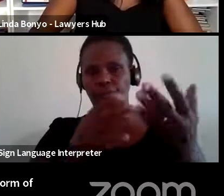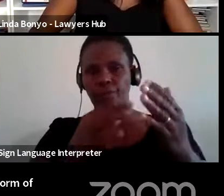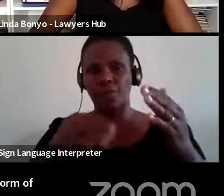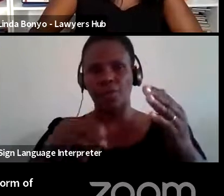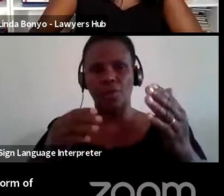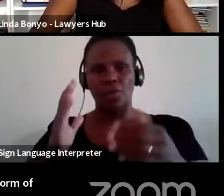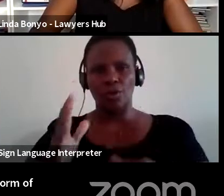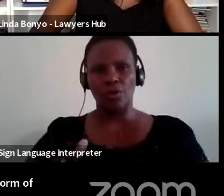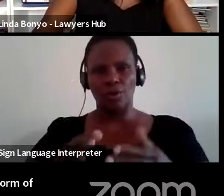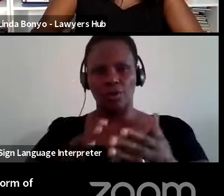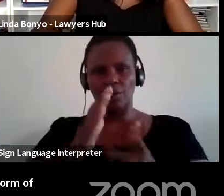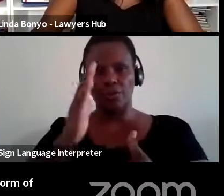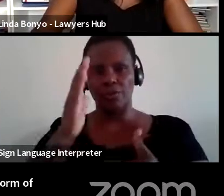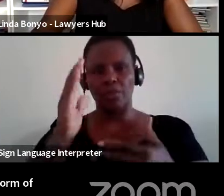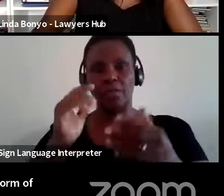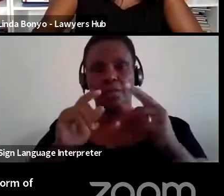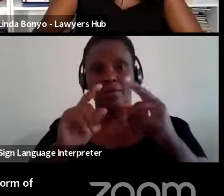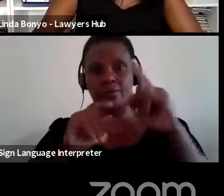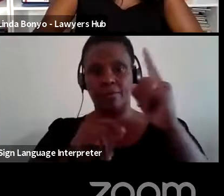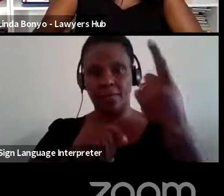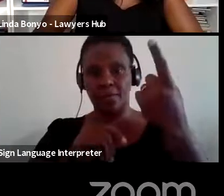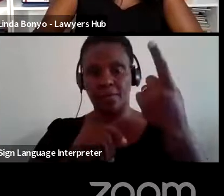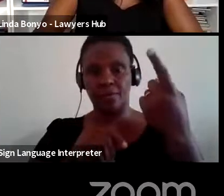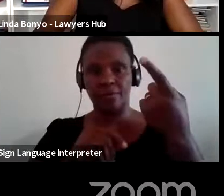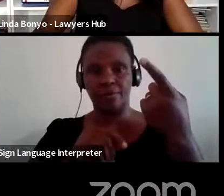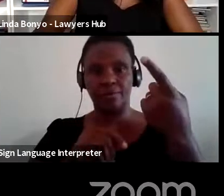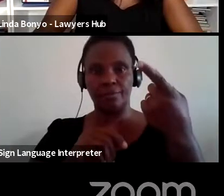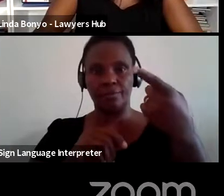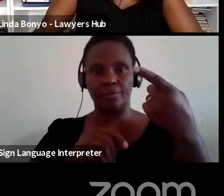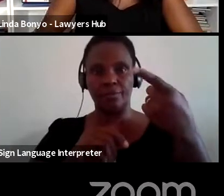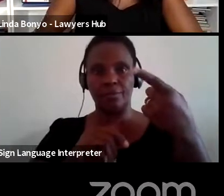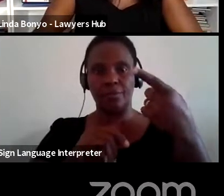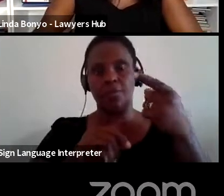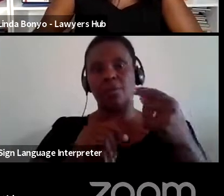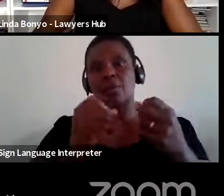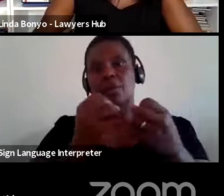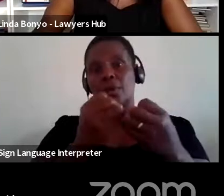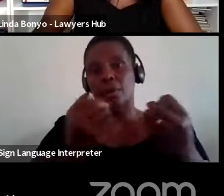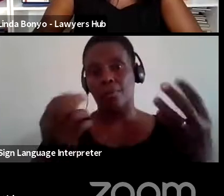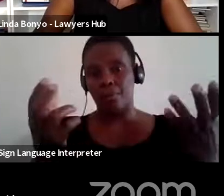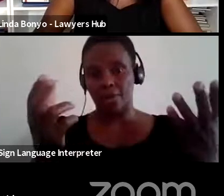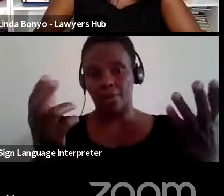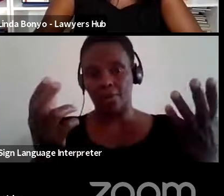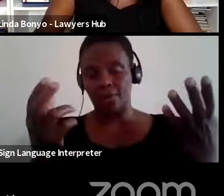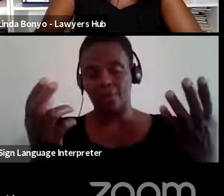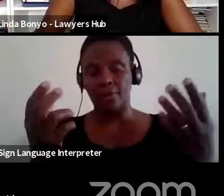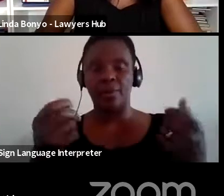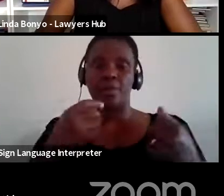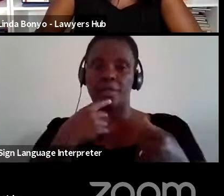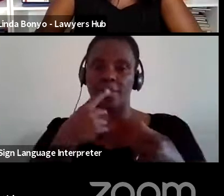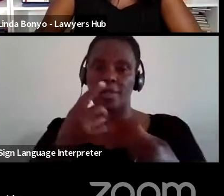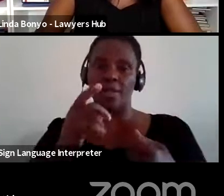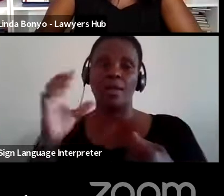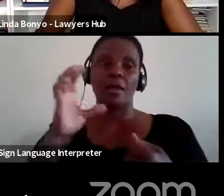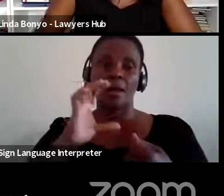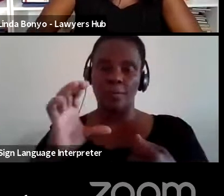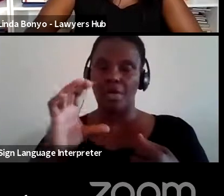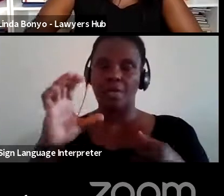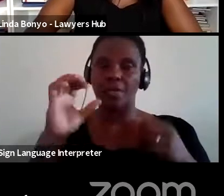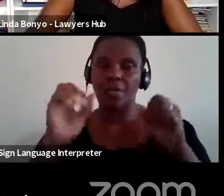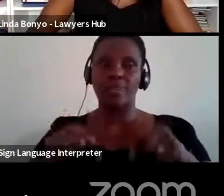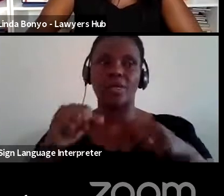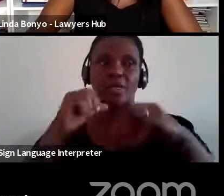first principle was called numbers. And this was the idea that companies should publish the numbers of, this was